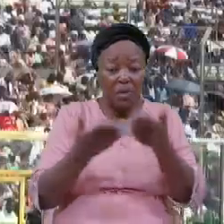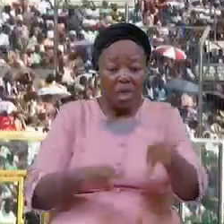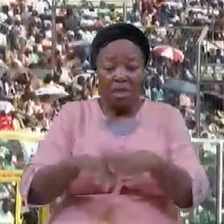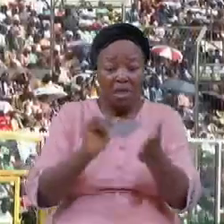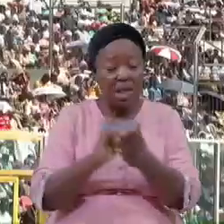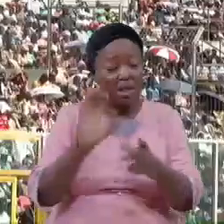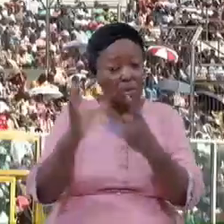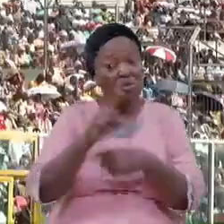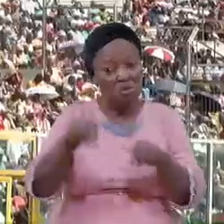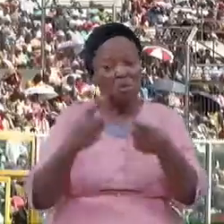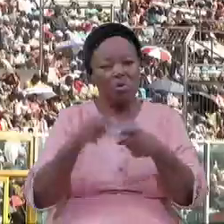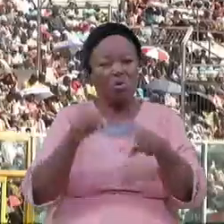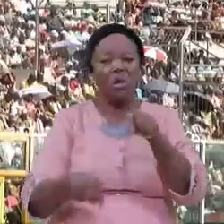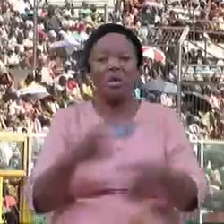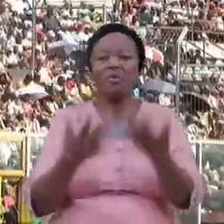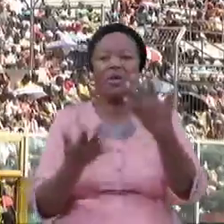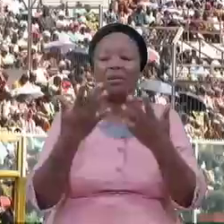hell.